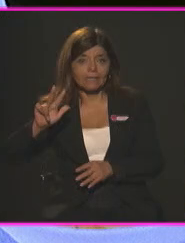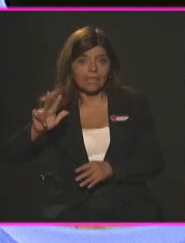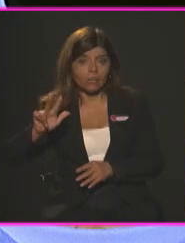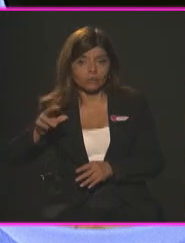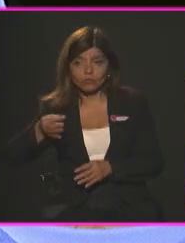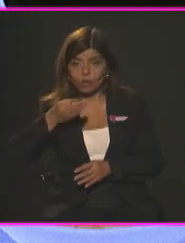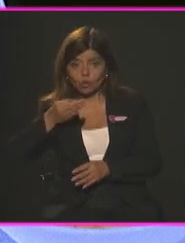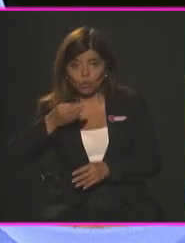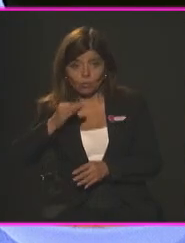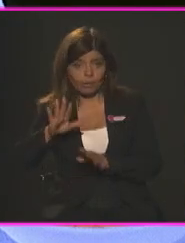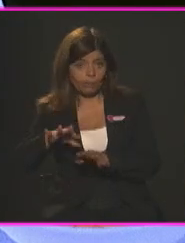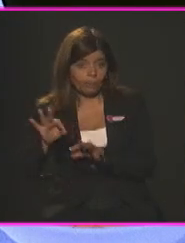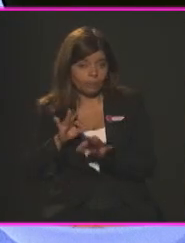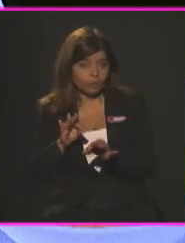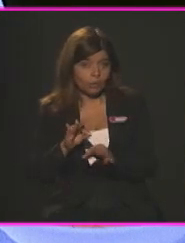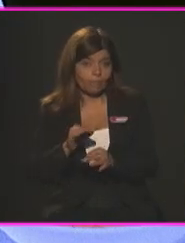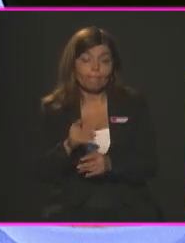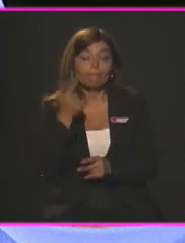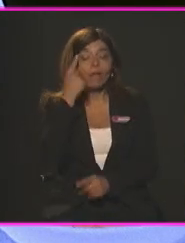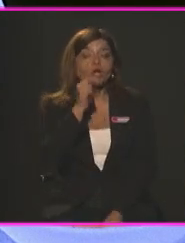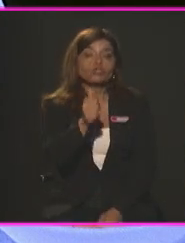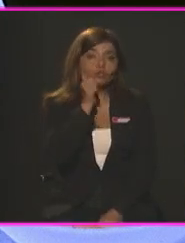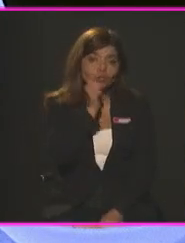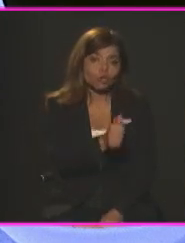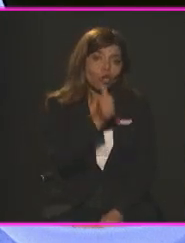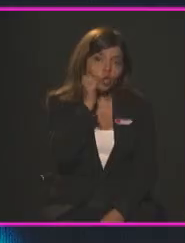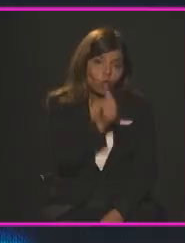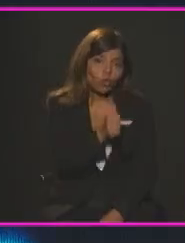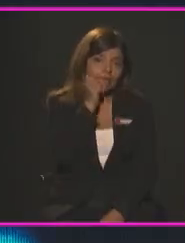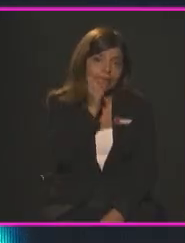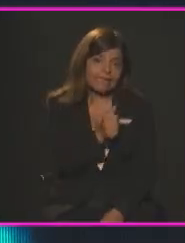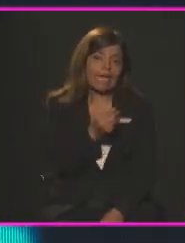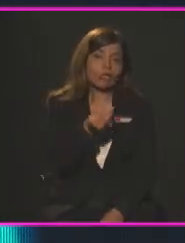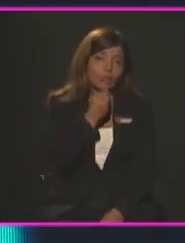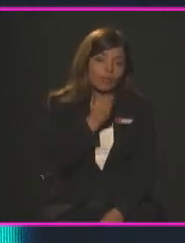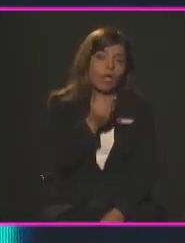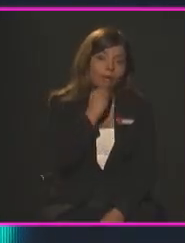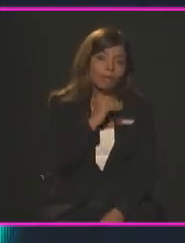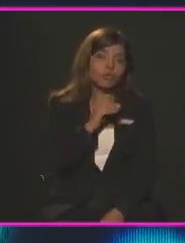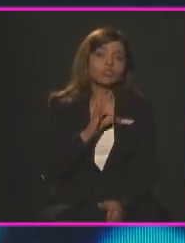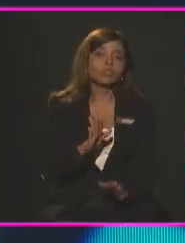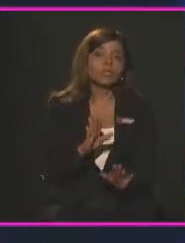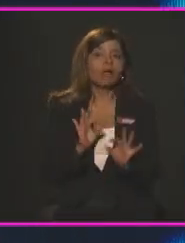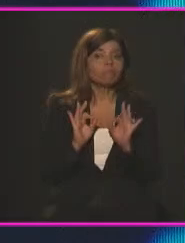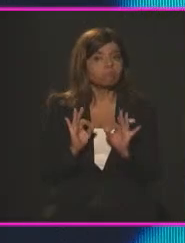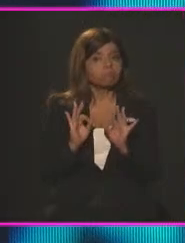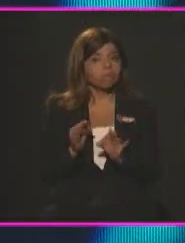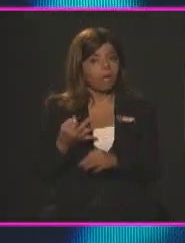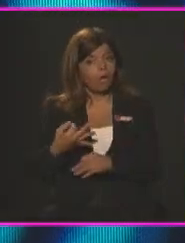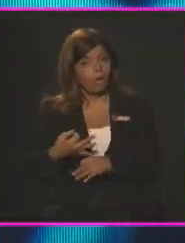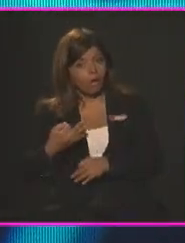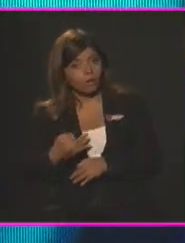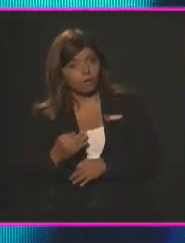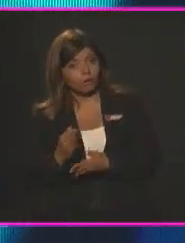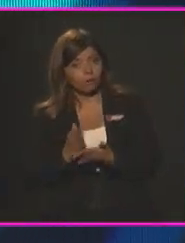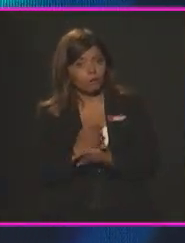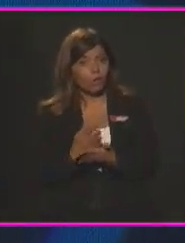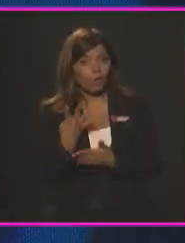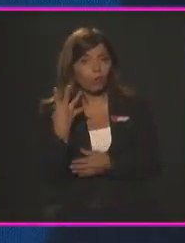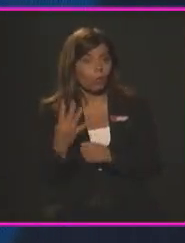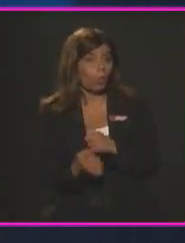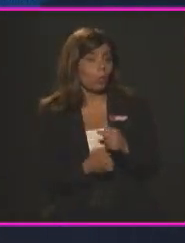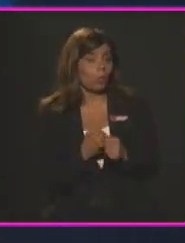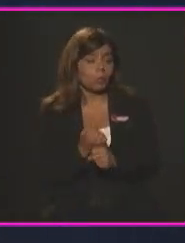you eat the best food, and you do that, make that right choice 1,460 times in a row, it's only going to change your weight by